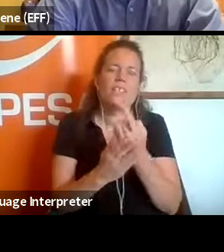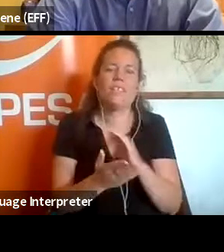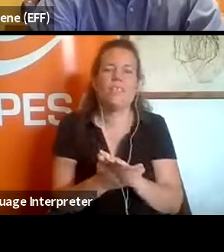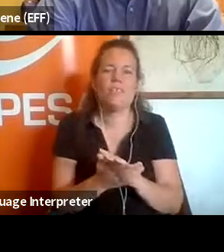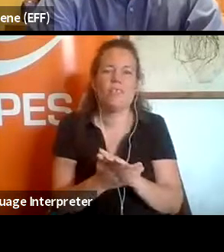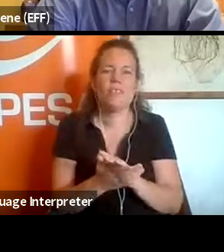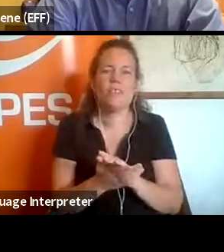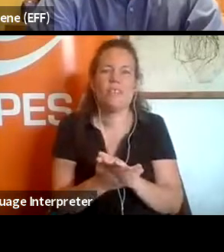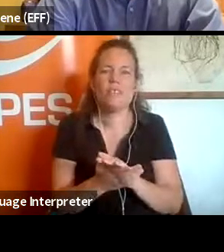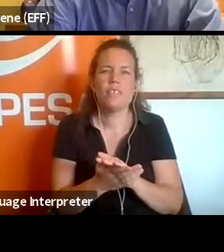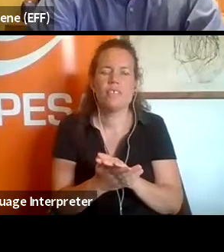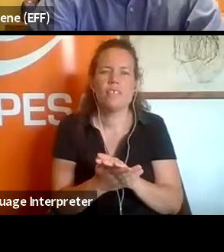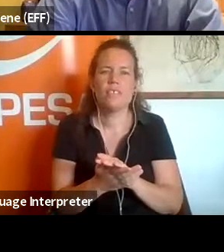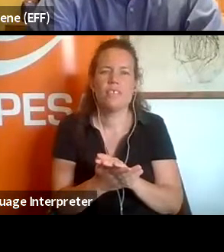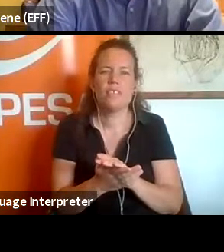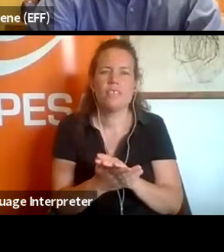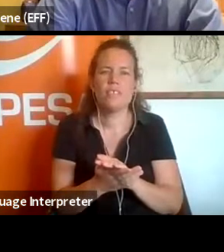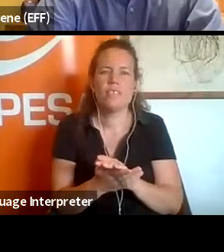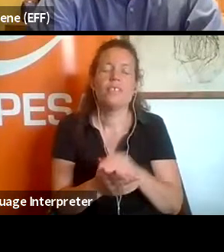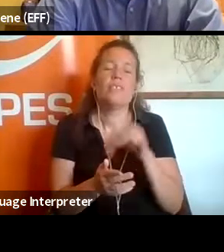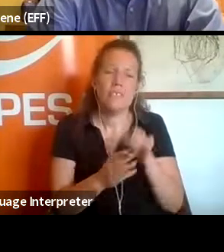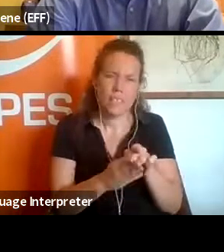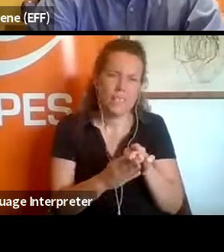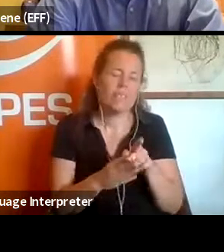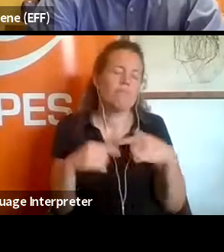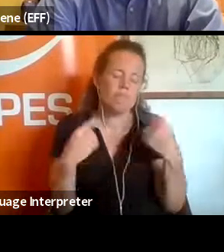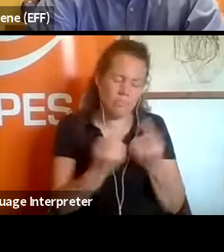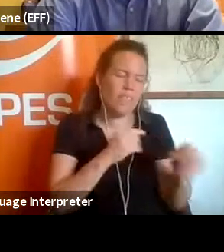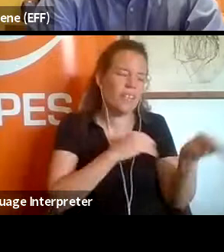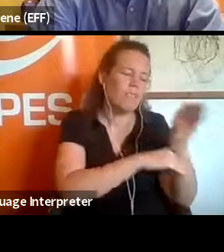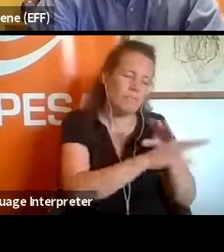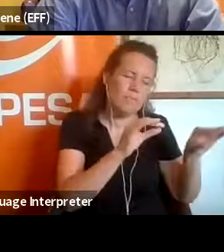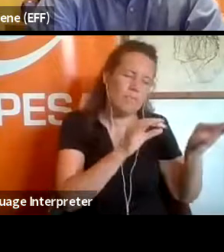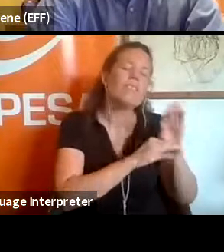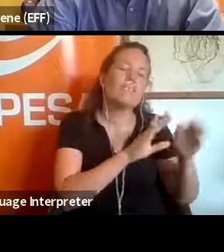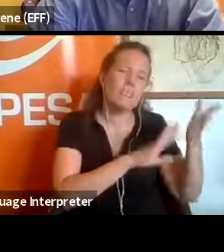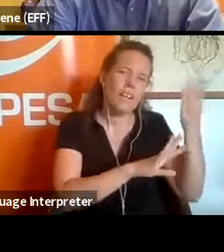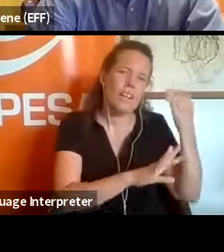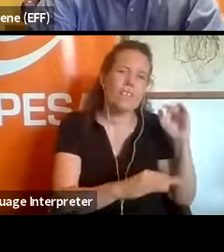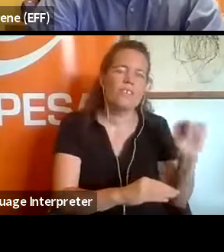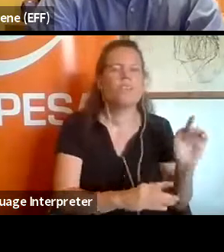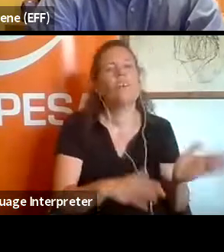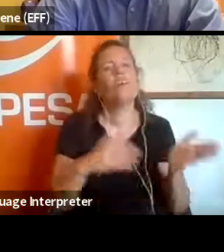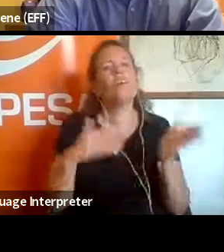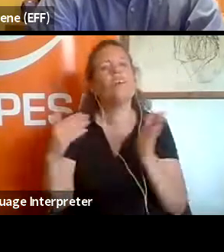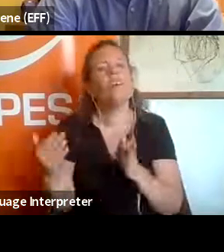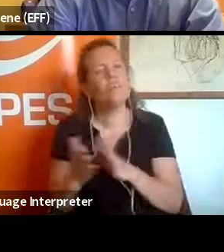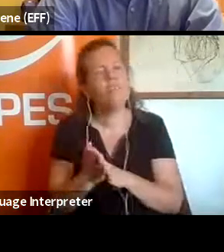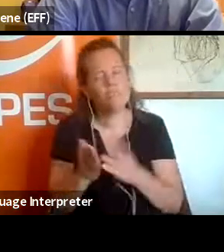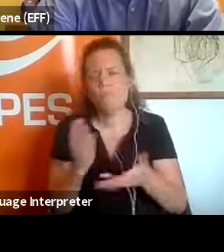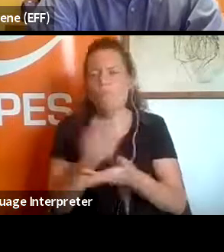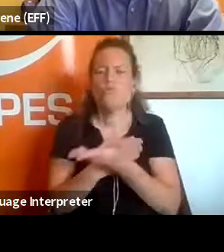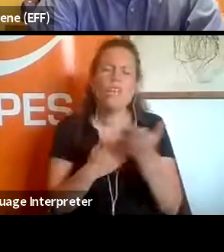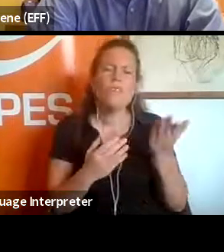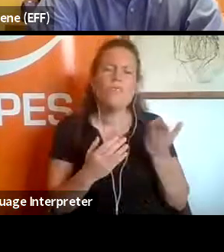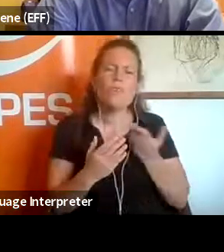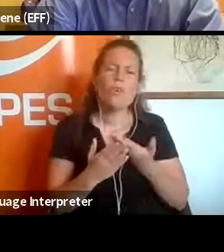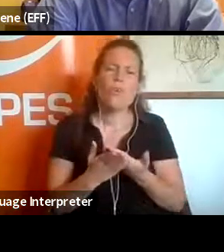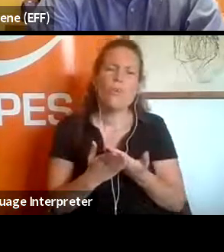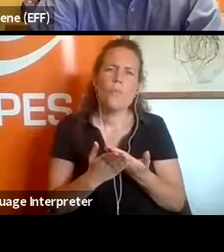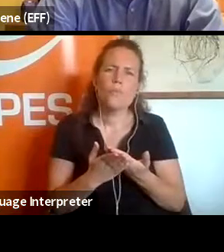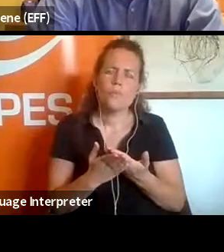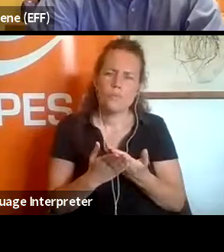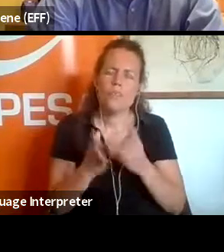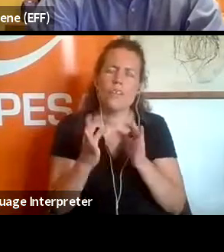appeared in our conversations. Yeah, and in general, the relevance